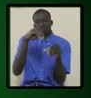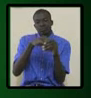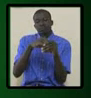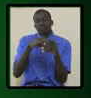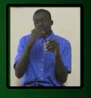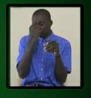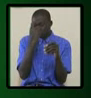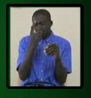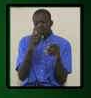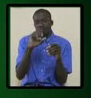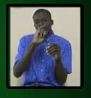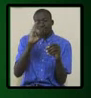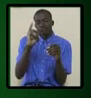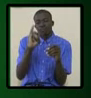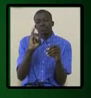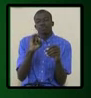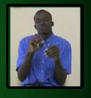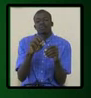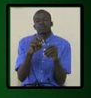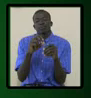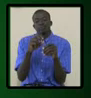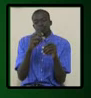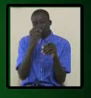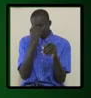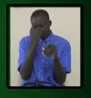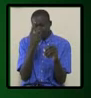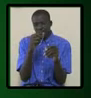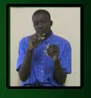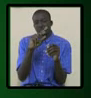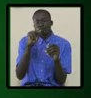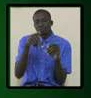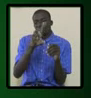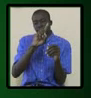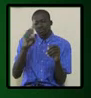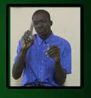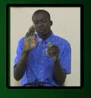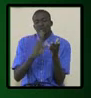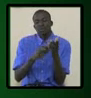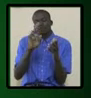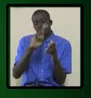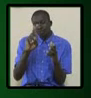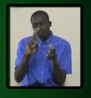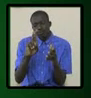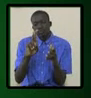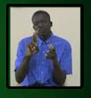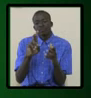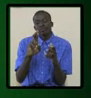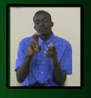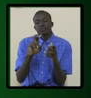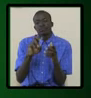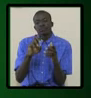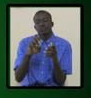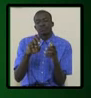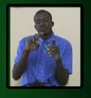includes understanding current, understanding potential difference and